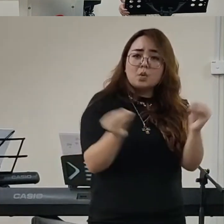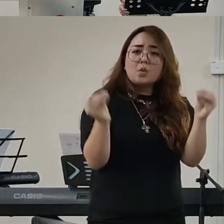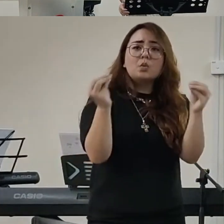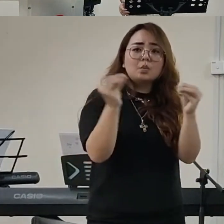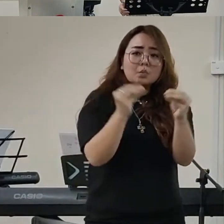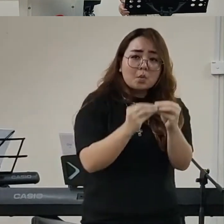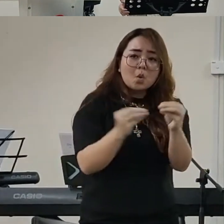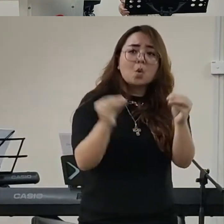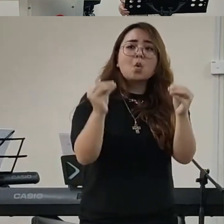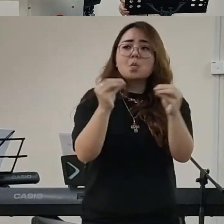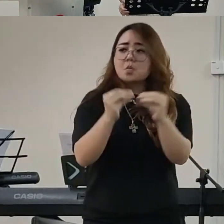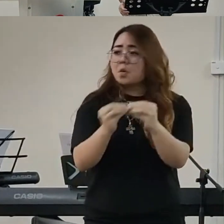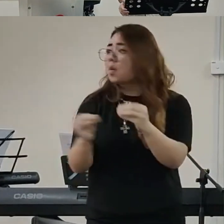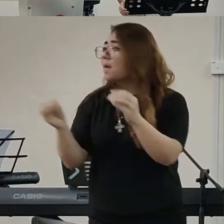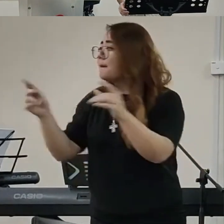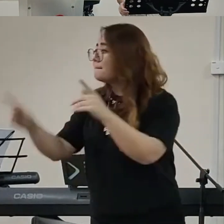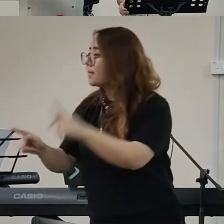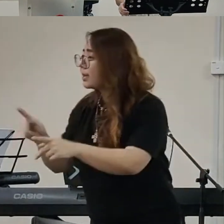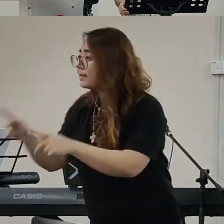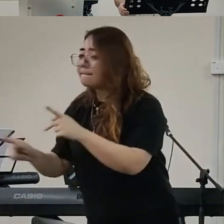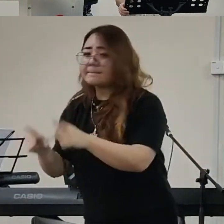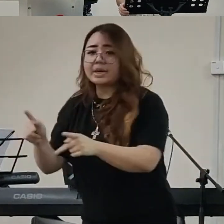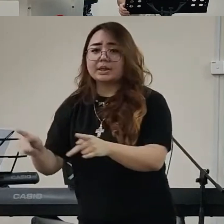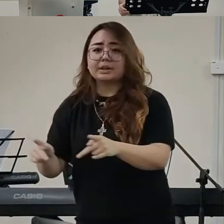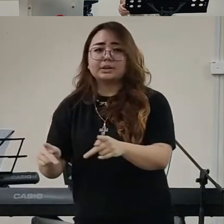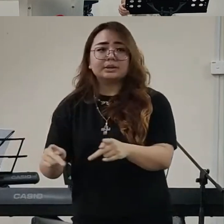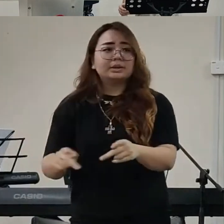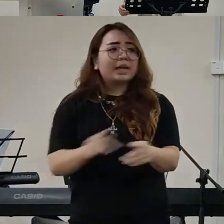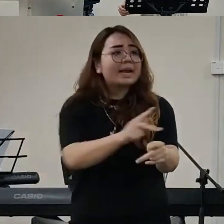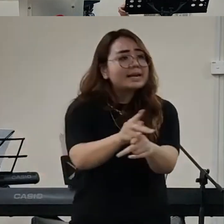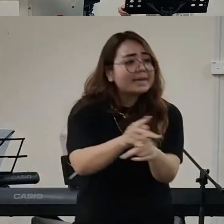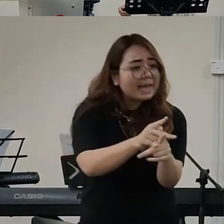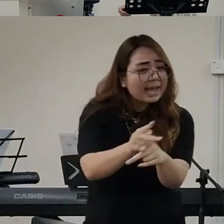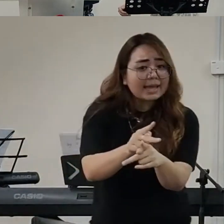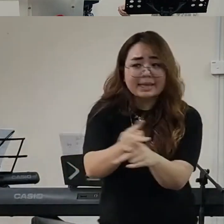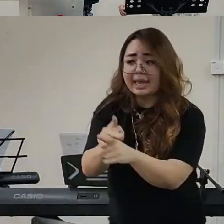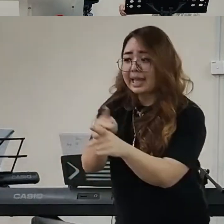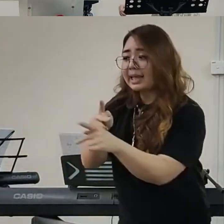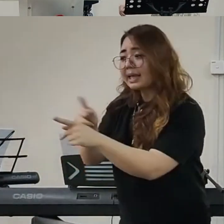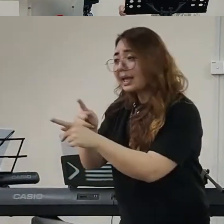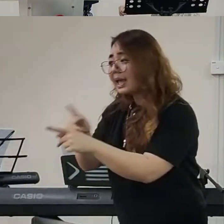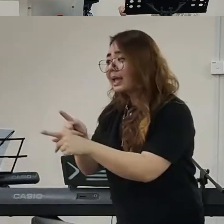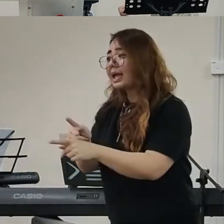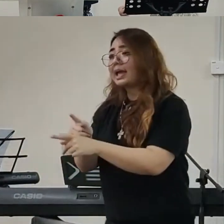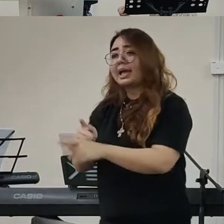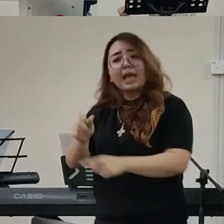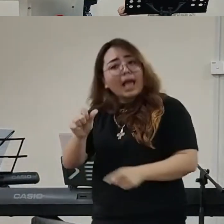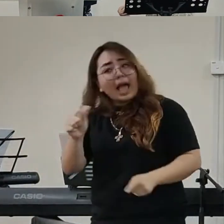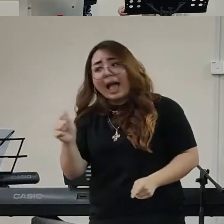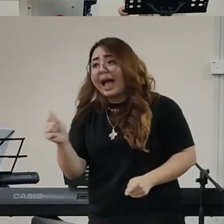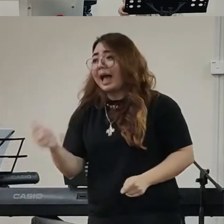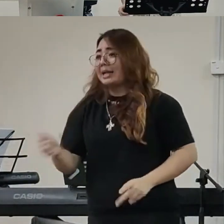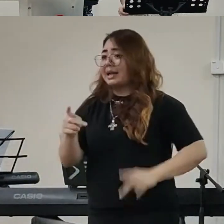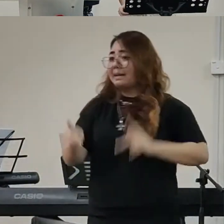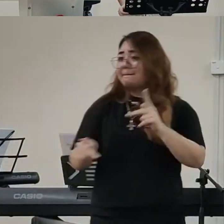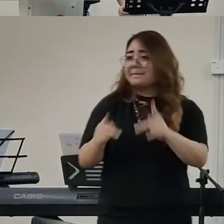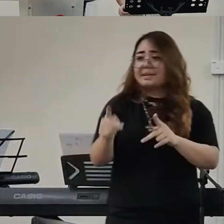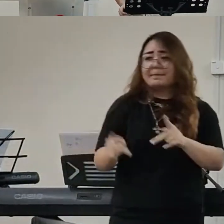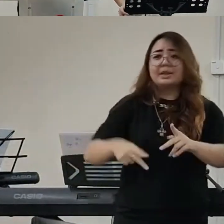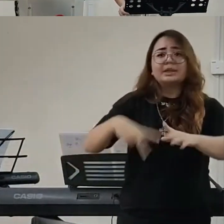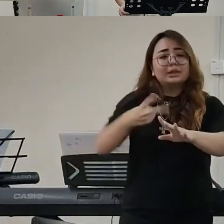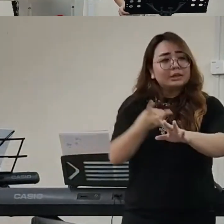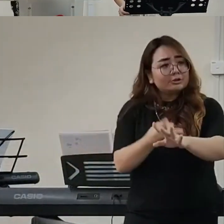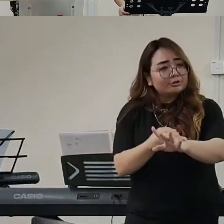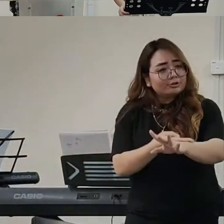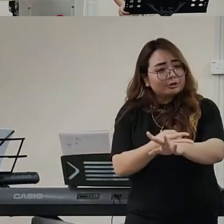remain at one. Continue to shepherd one sheep, two sheep, three sheep. Are you listening?So don't just